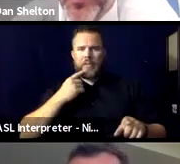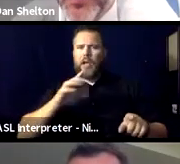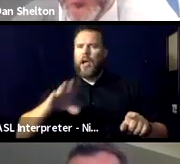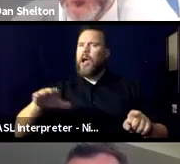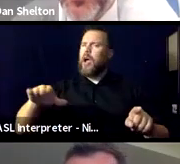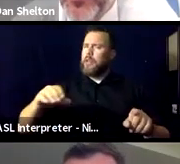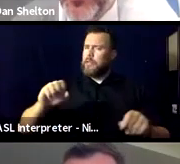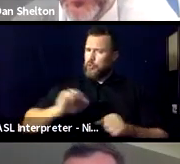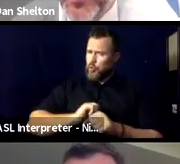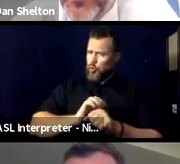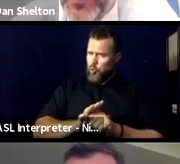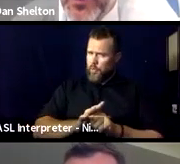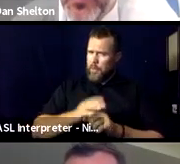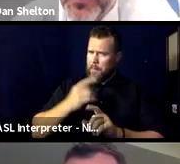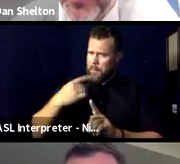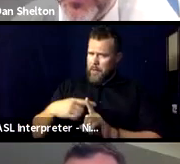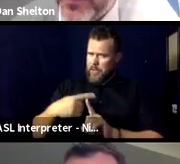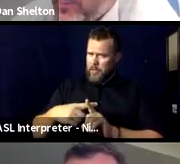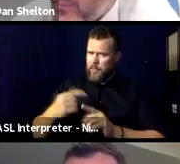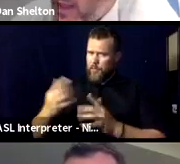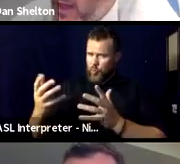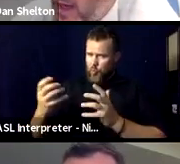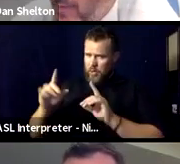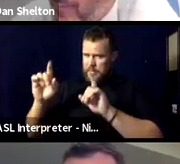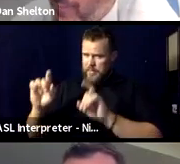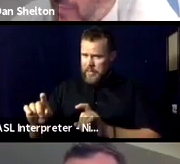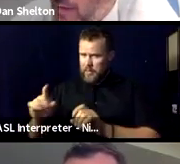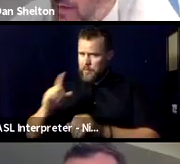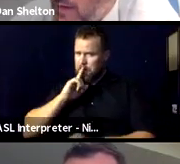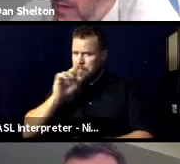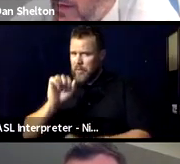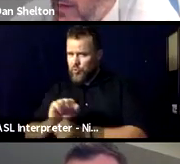I want to be tested, that would be then available.